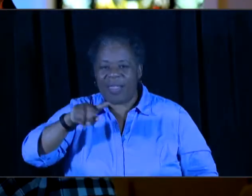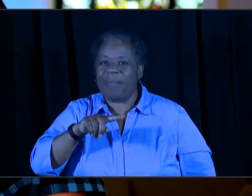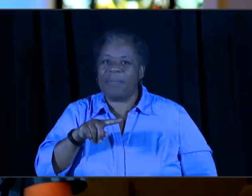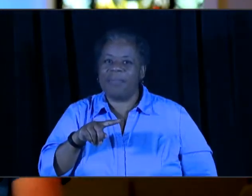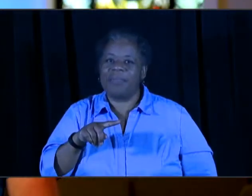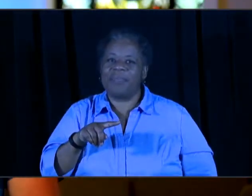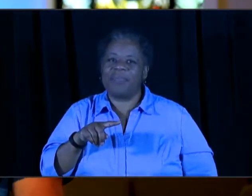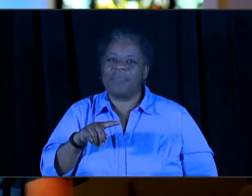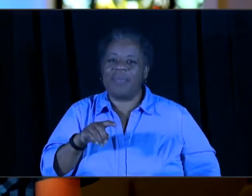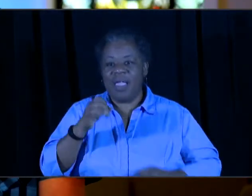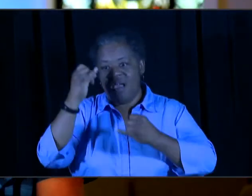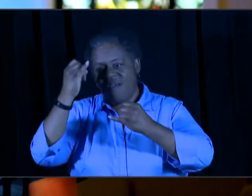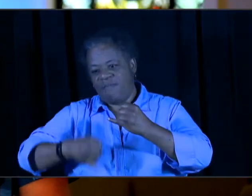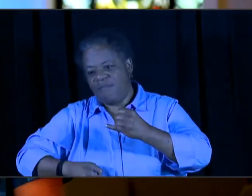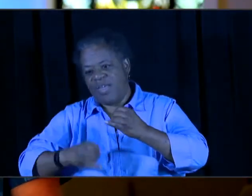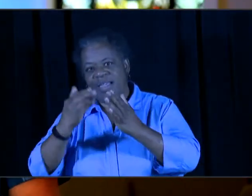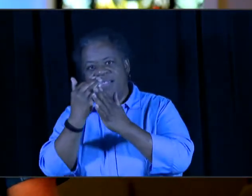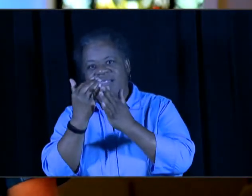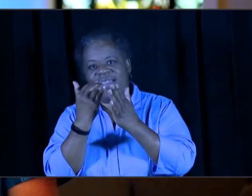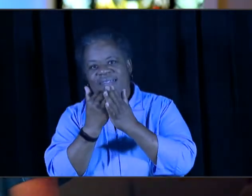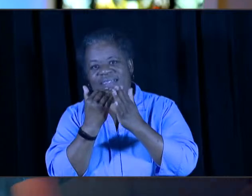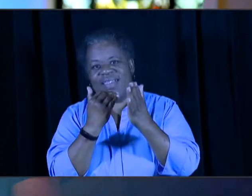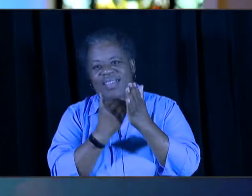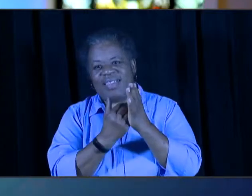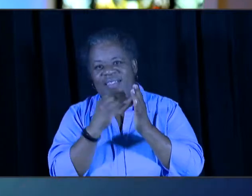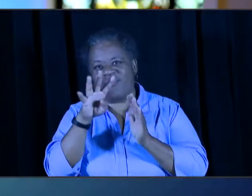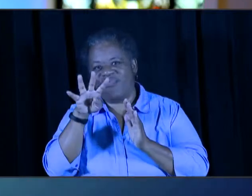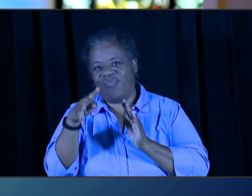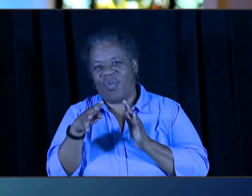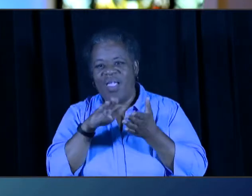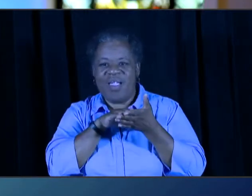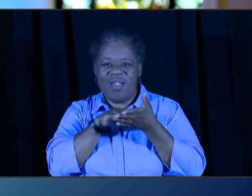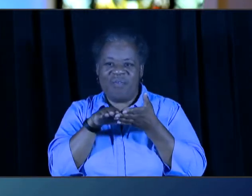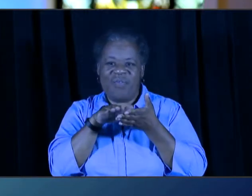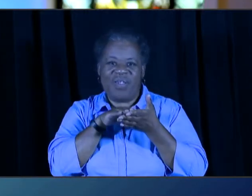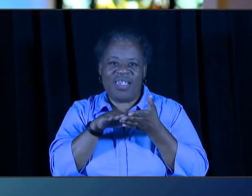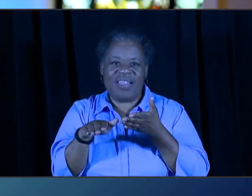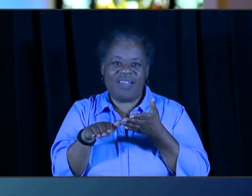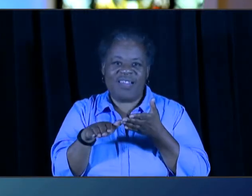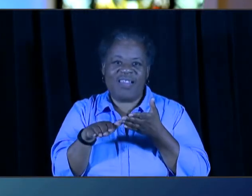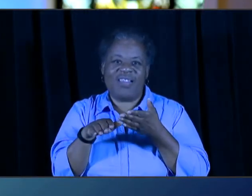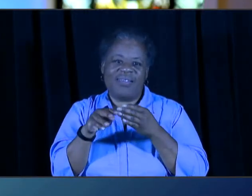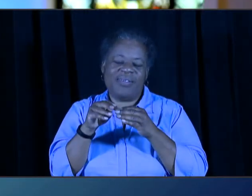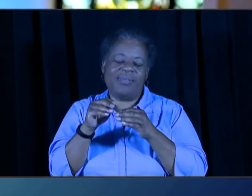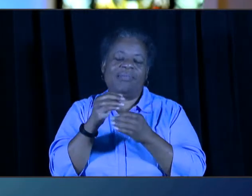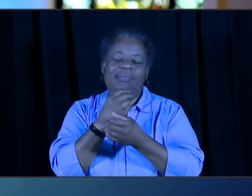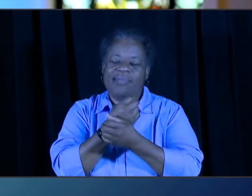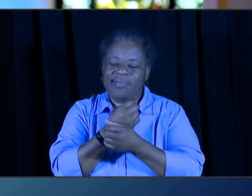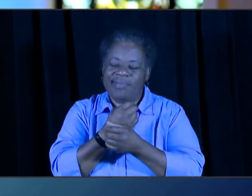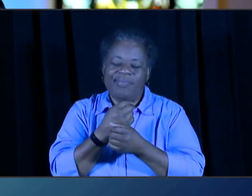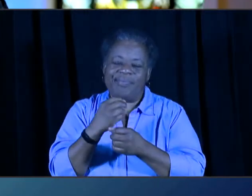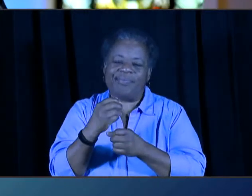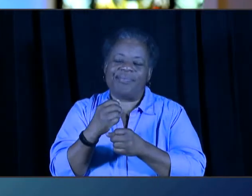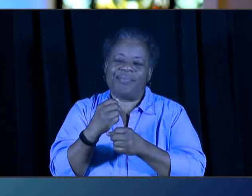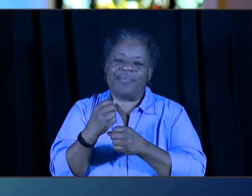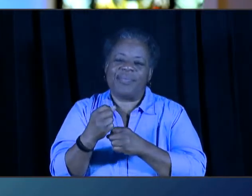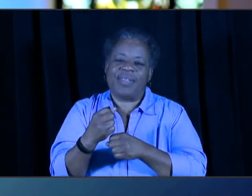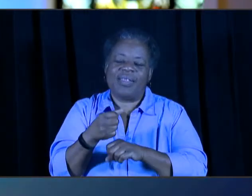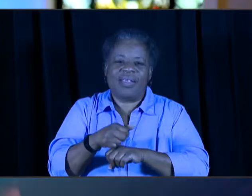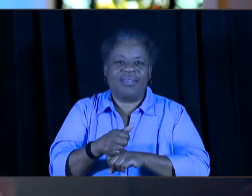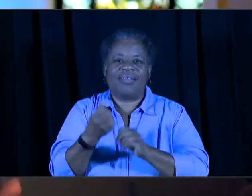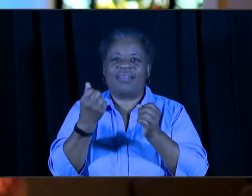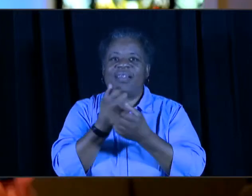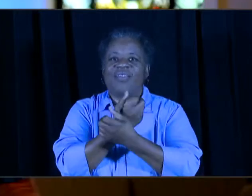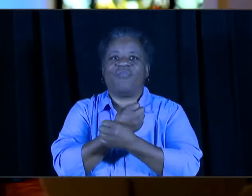And that's the final lesson we learn here from Joseph's story. Forgiveness sets us free. It sets us free from our